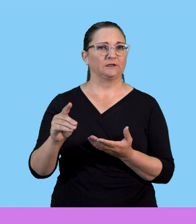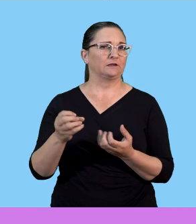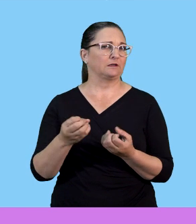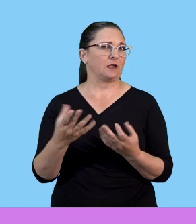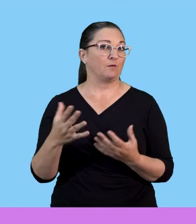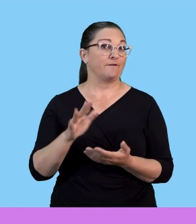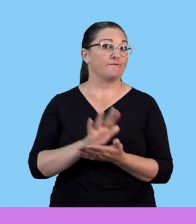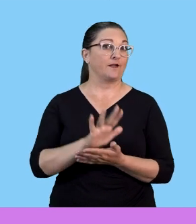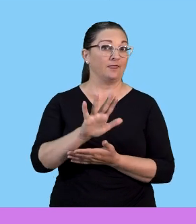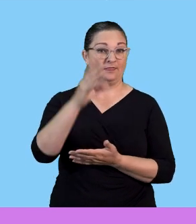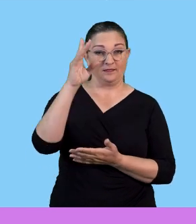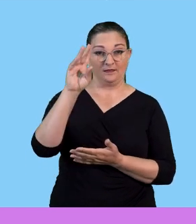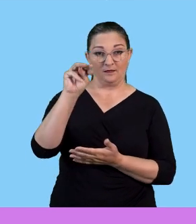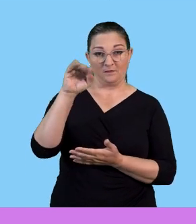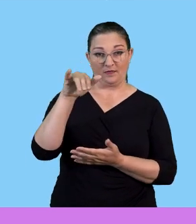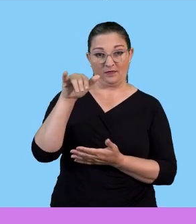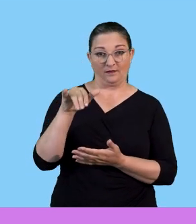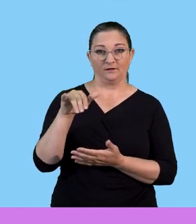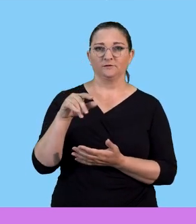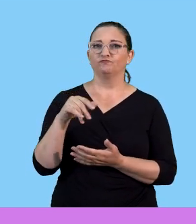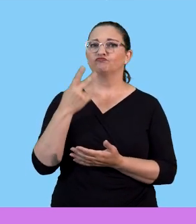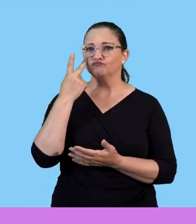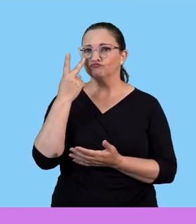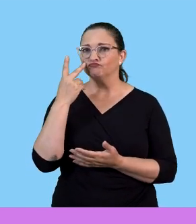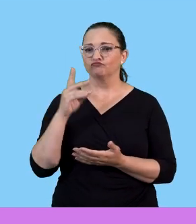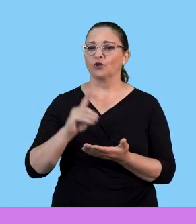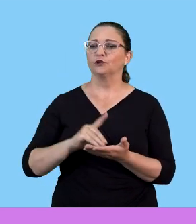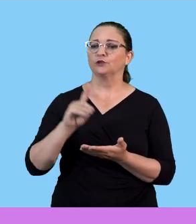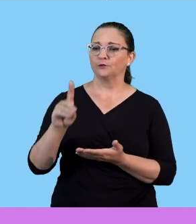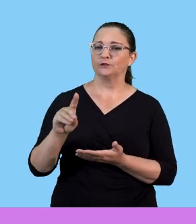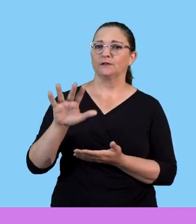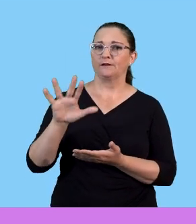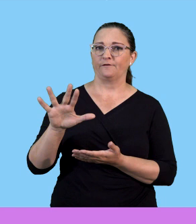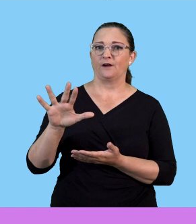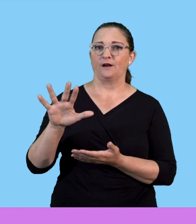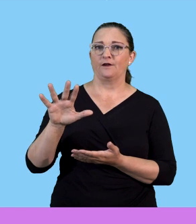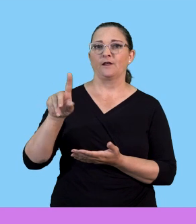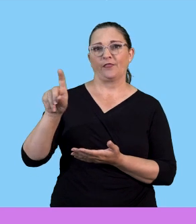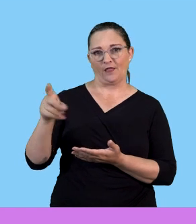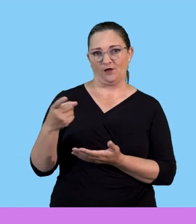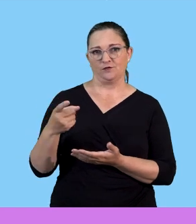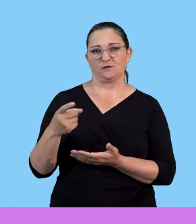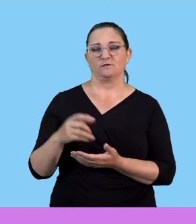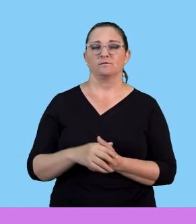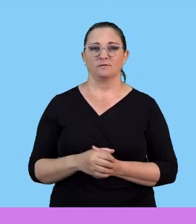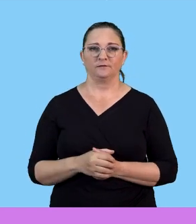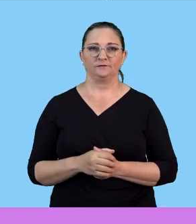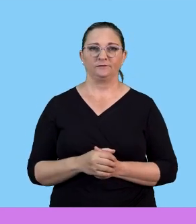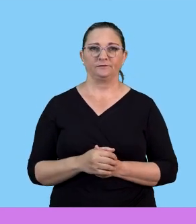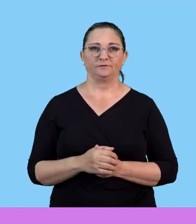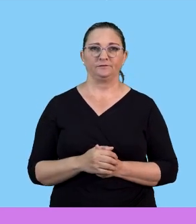of May? We go and look for the 5th of May. There's a deposit for CJ Venter, and that